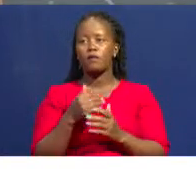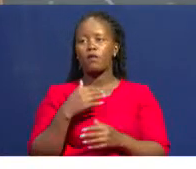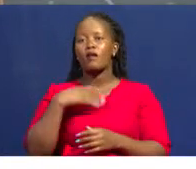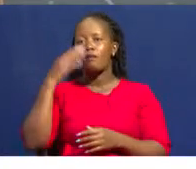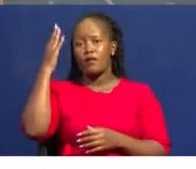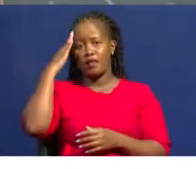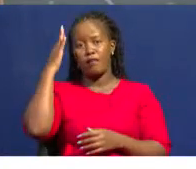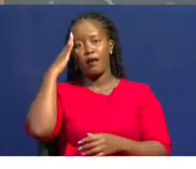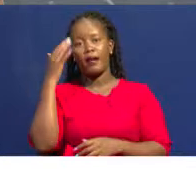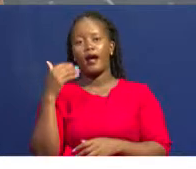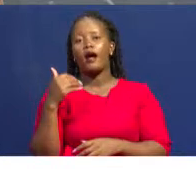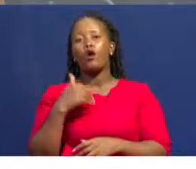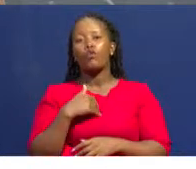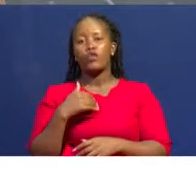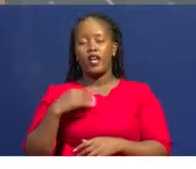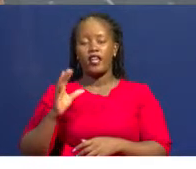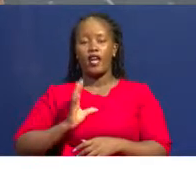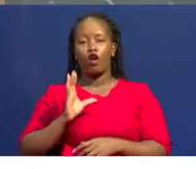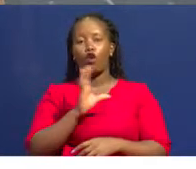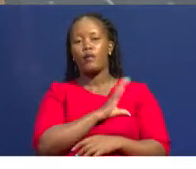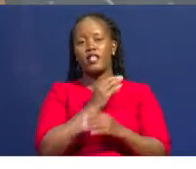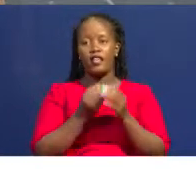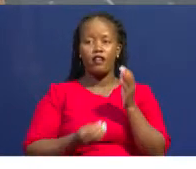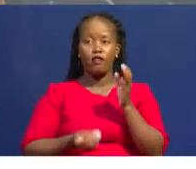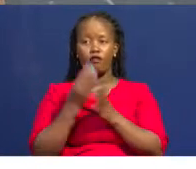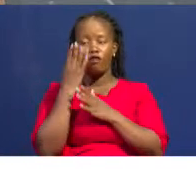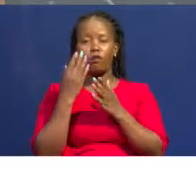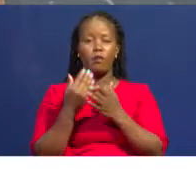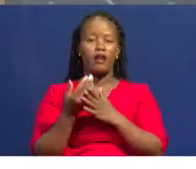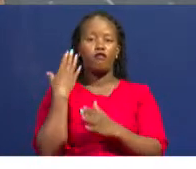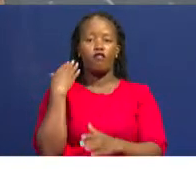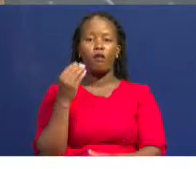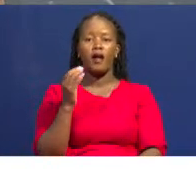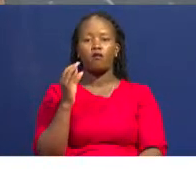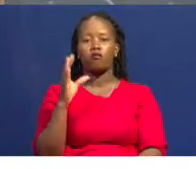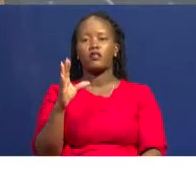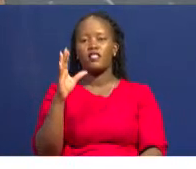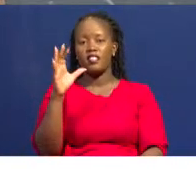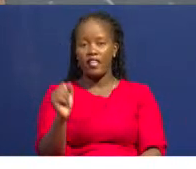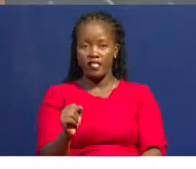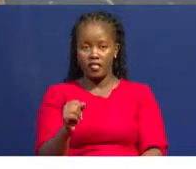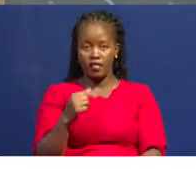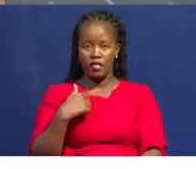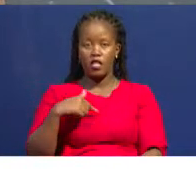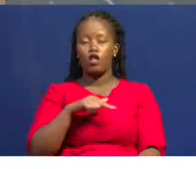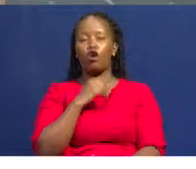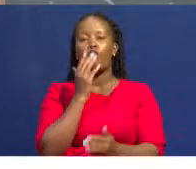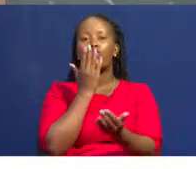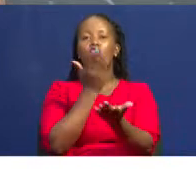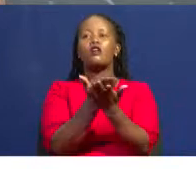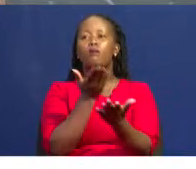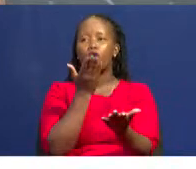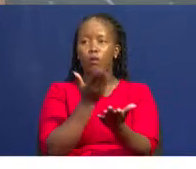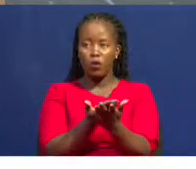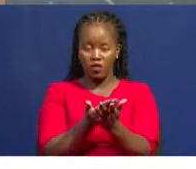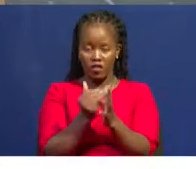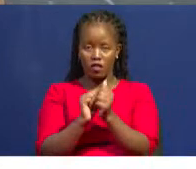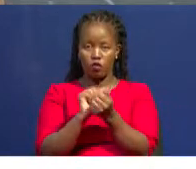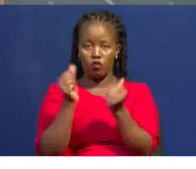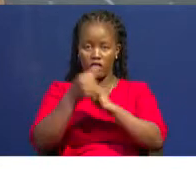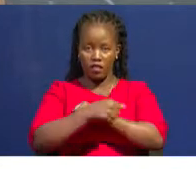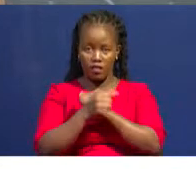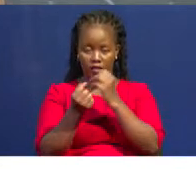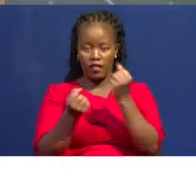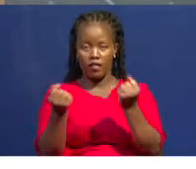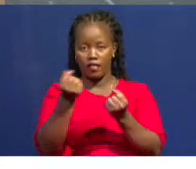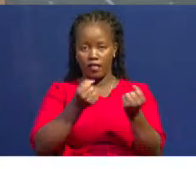the former cabinet secretary where I was among them. And we proposed to change this driving license